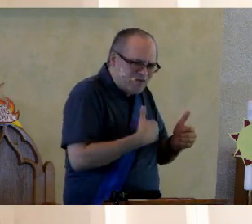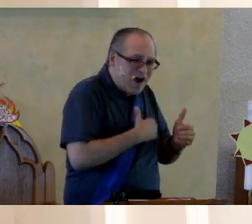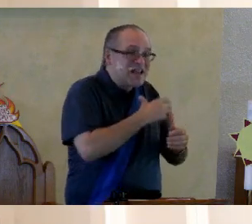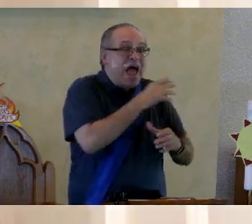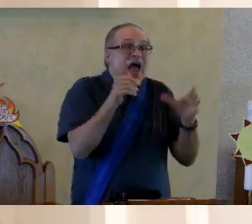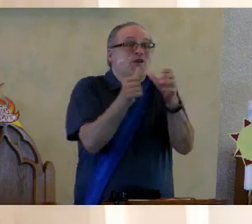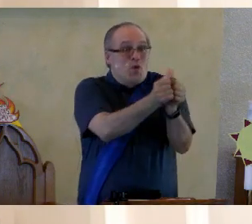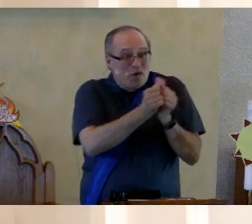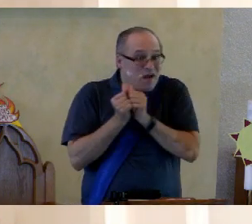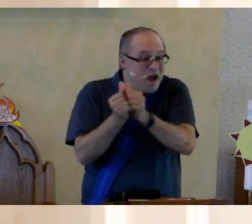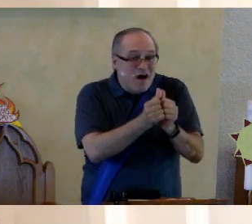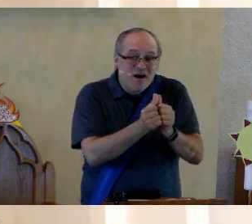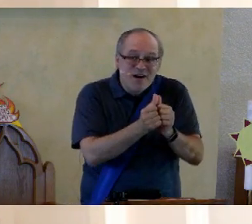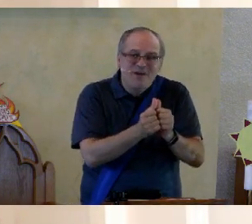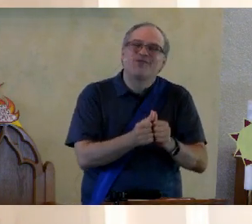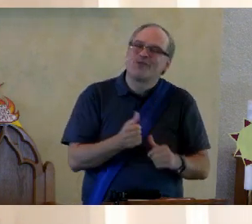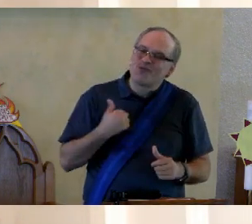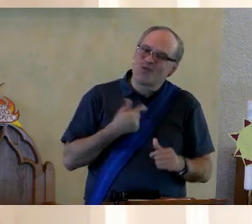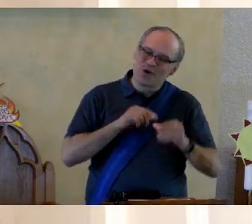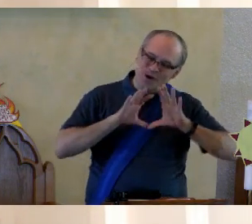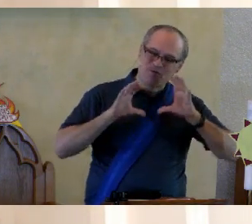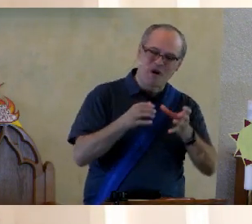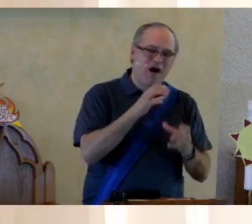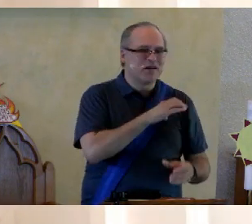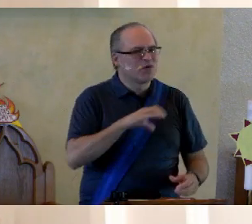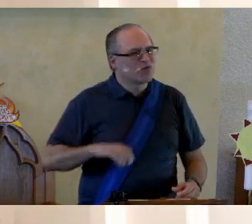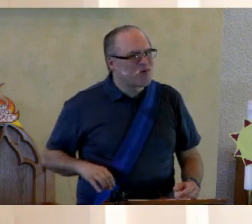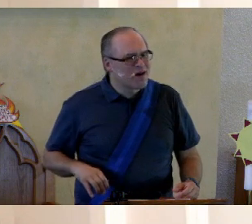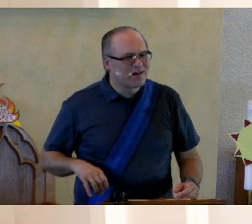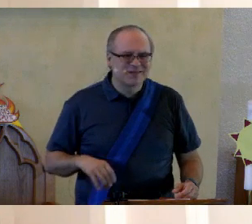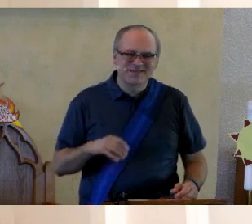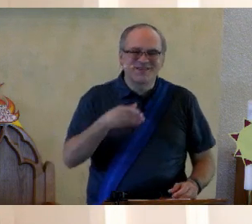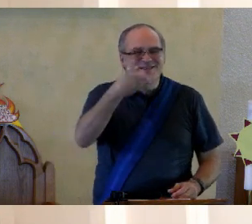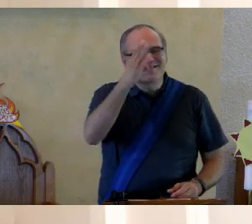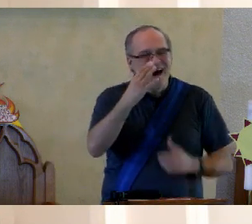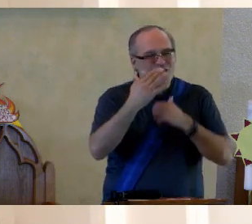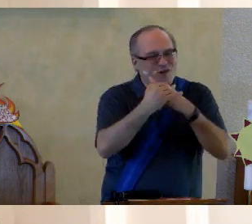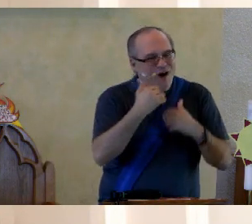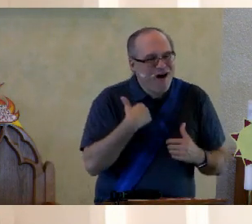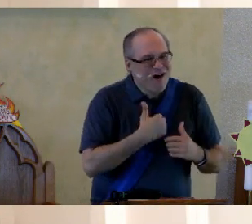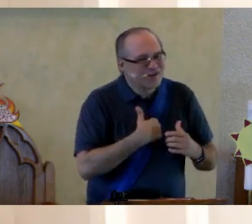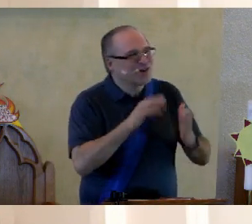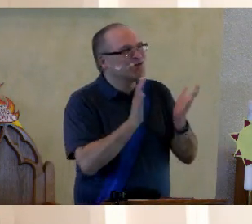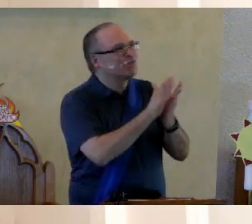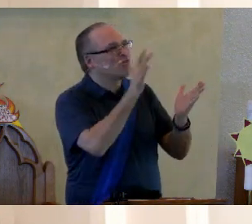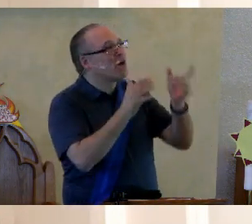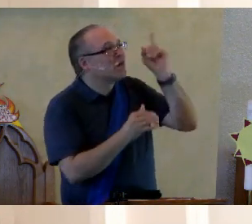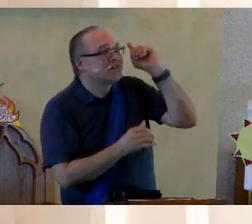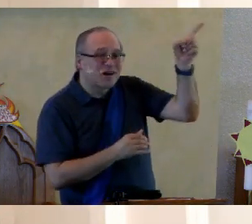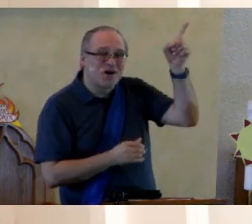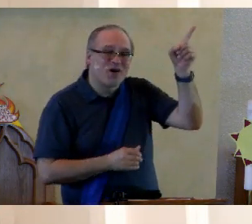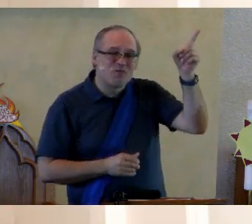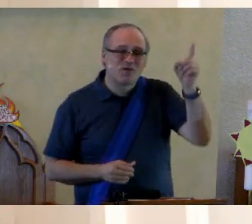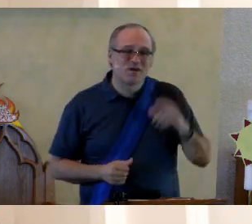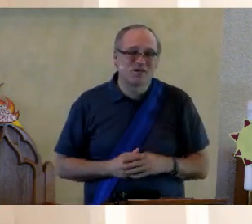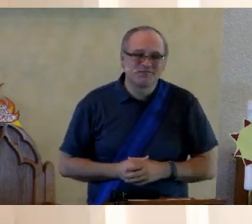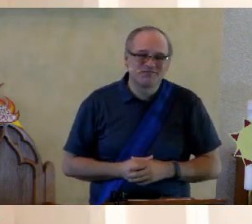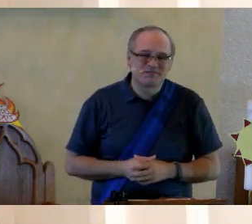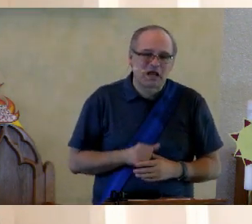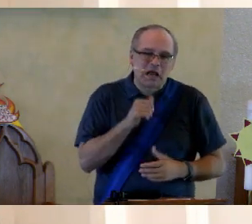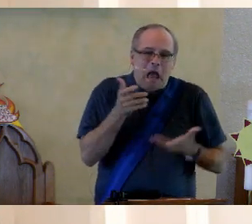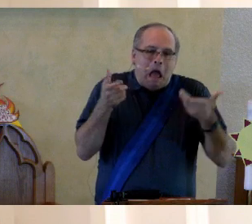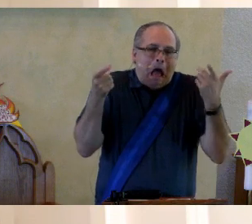collectively were bought with a price, and we have been called to glorify the Lord our God. It is not by chance that